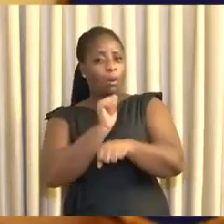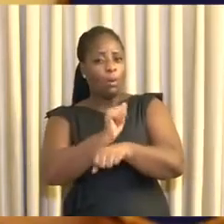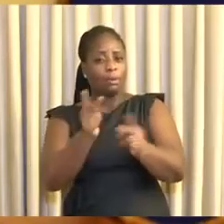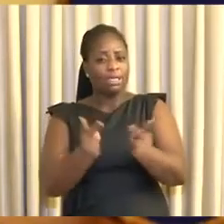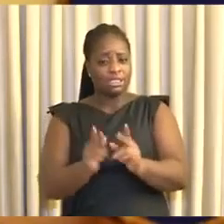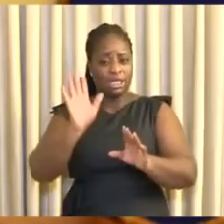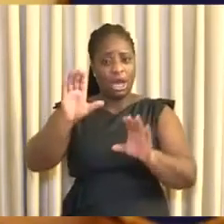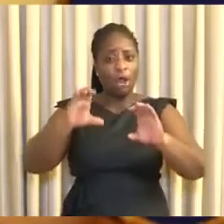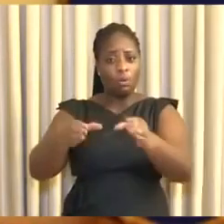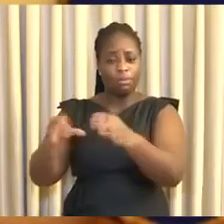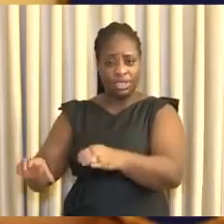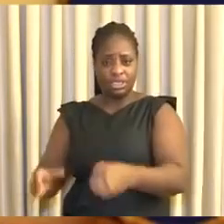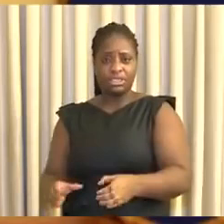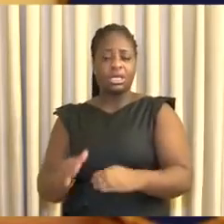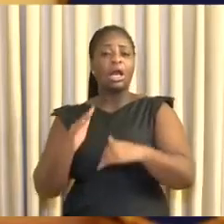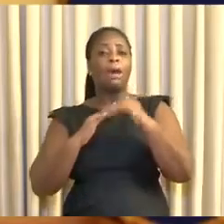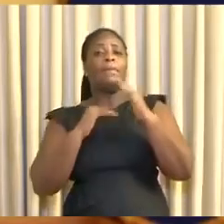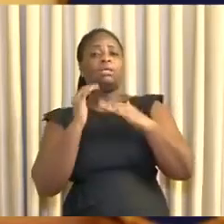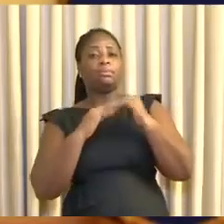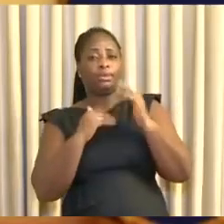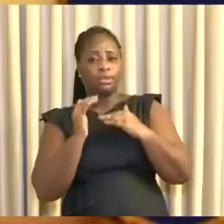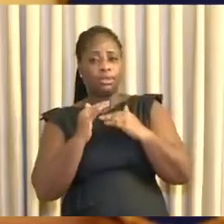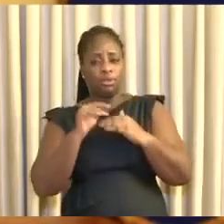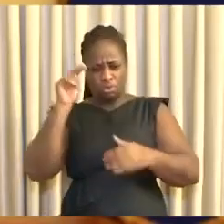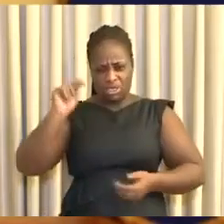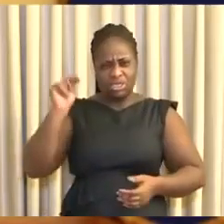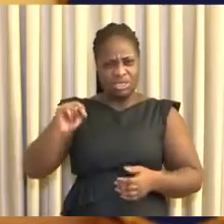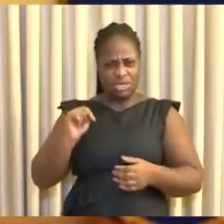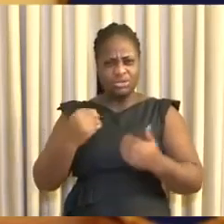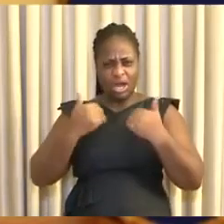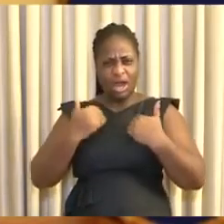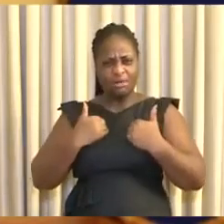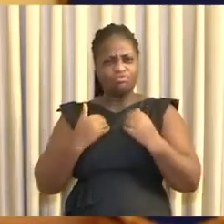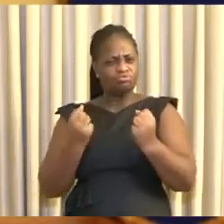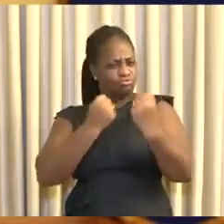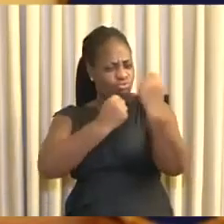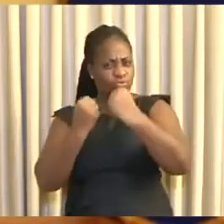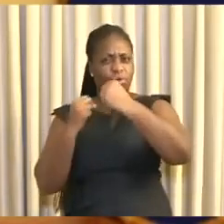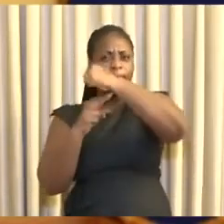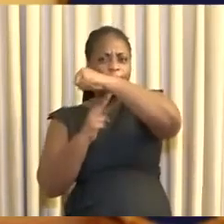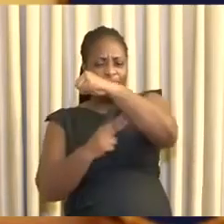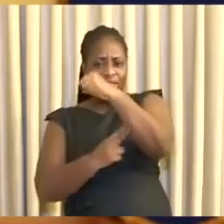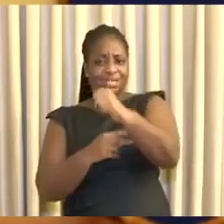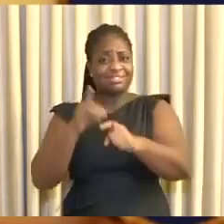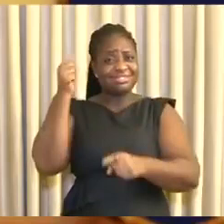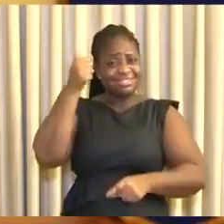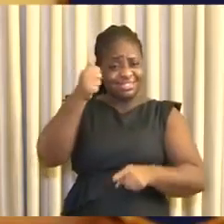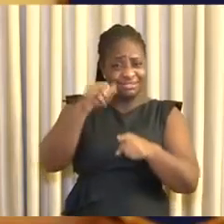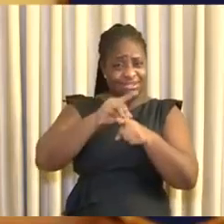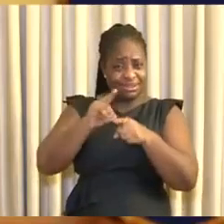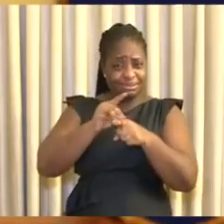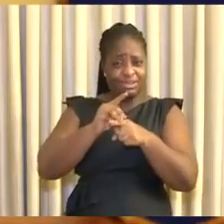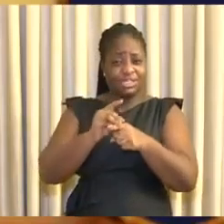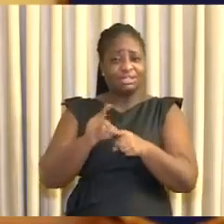in our workplaces, and in our communities, must build. We need to build a strong bridge of